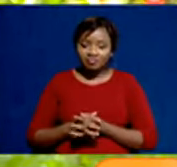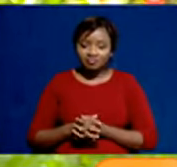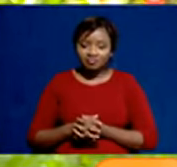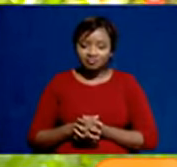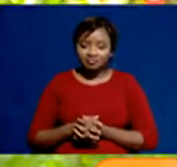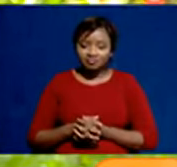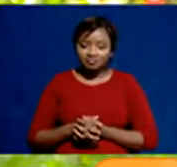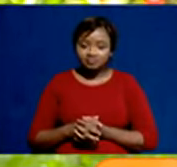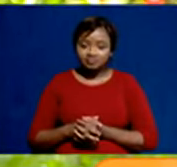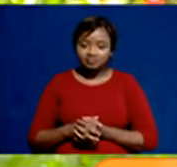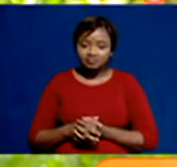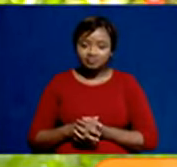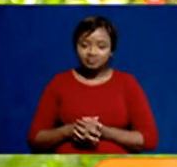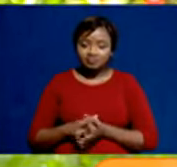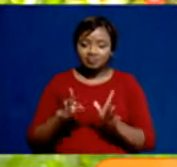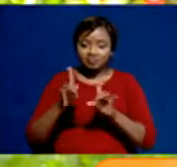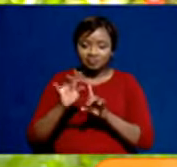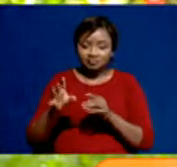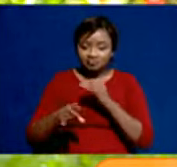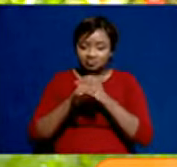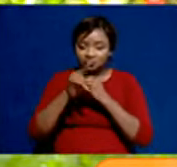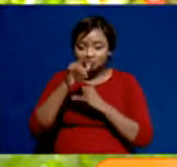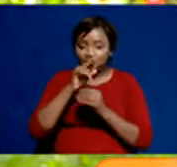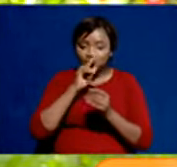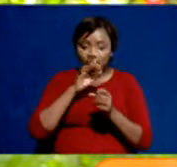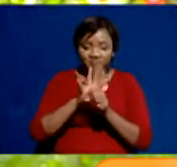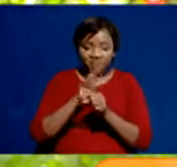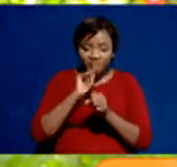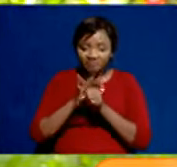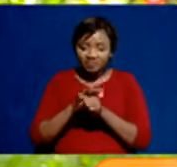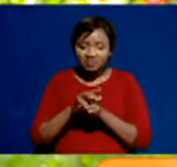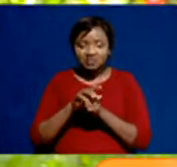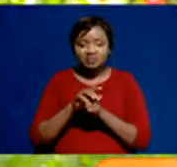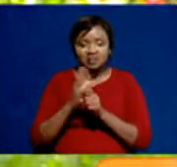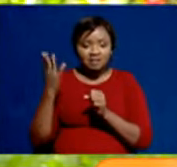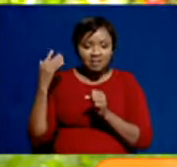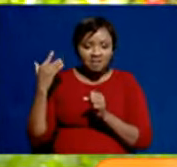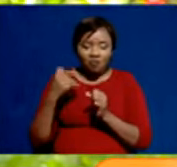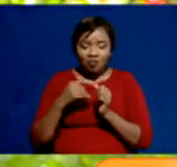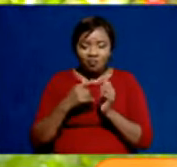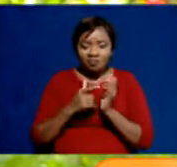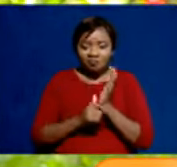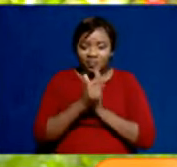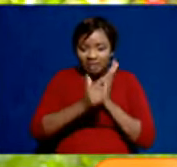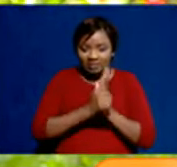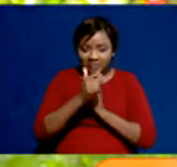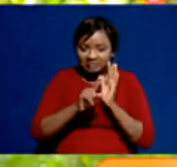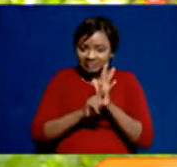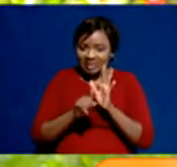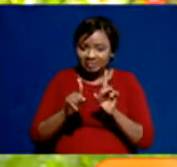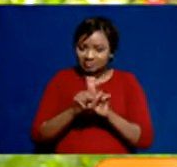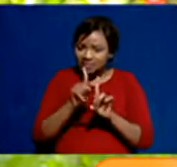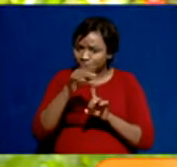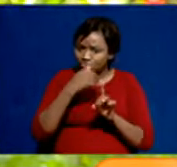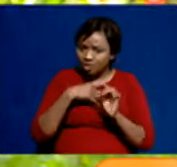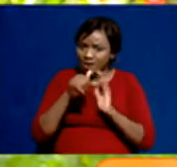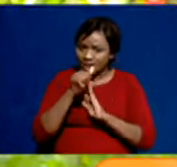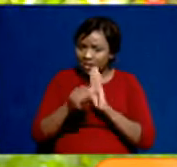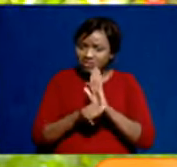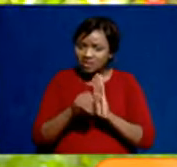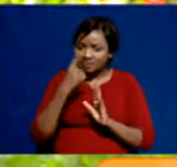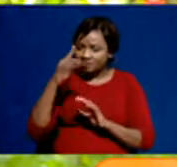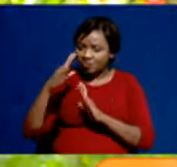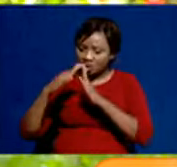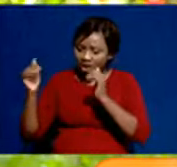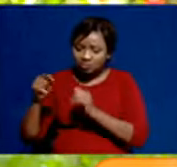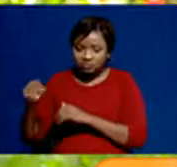in your manifesto, when you're running for the presidency, years running mate, it also had an agenda of affordable housing. And